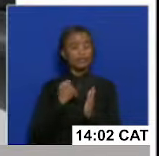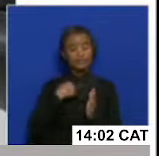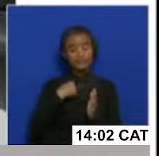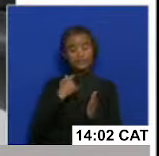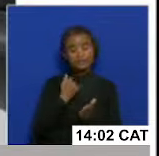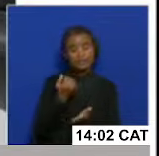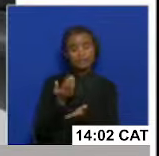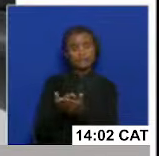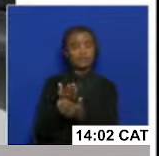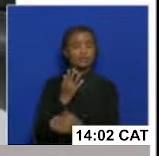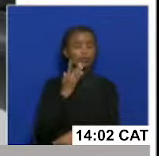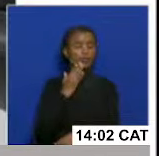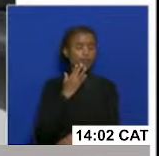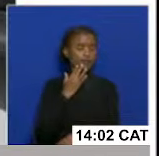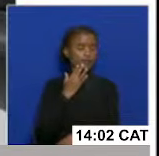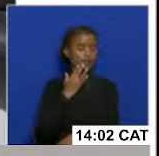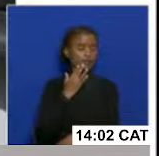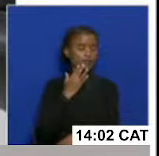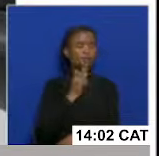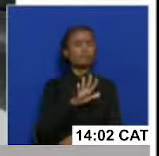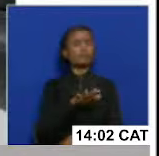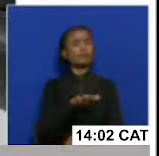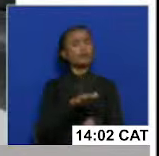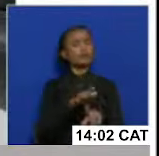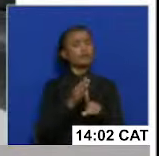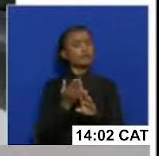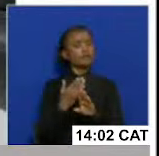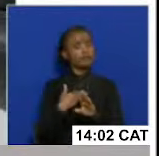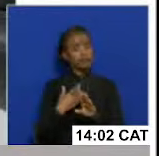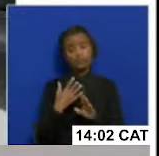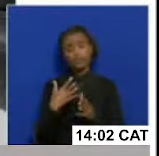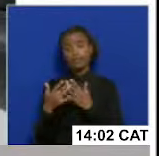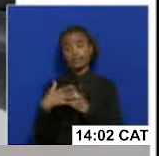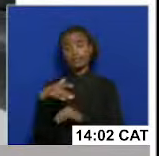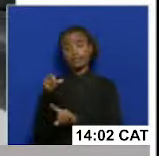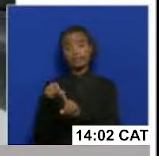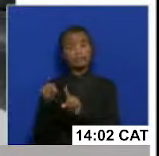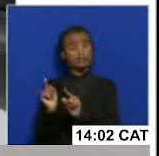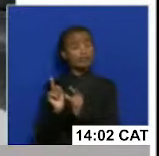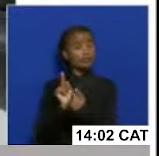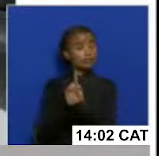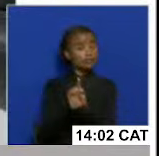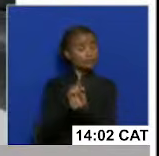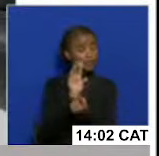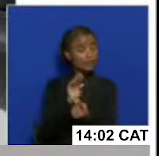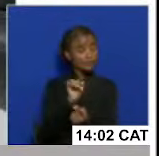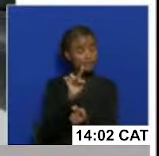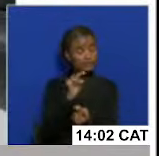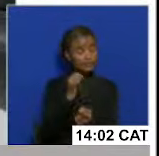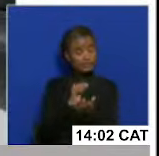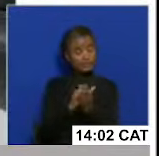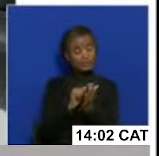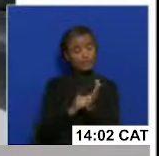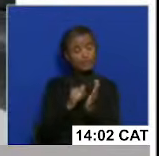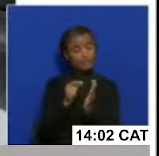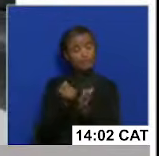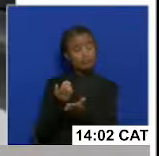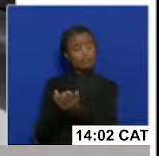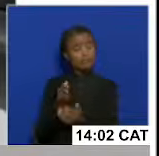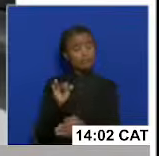But had you been approached to submit a statement at that point? No, not yet. So why would she